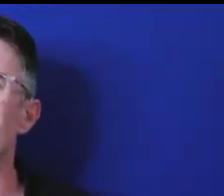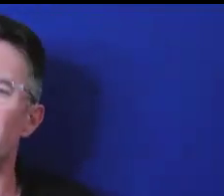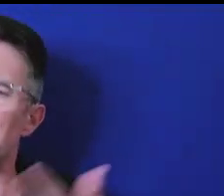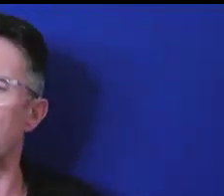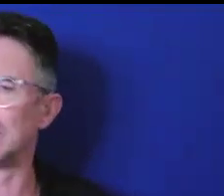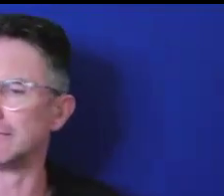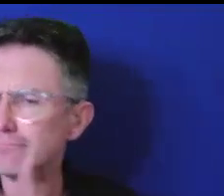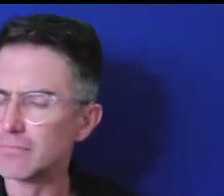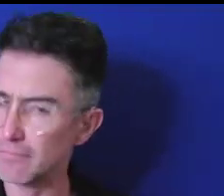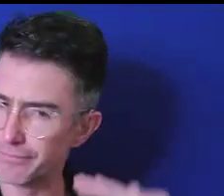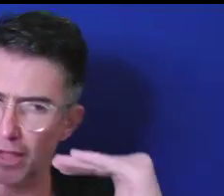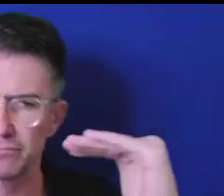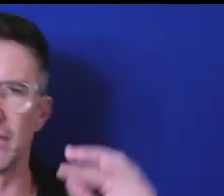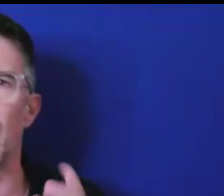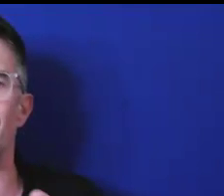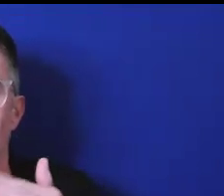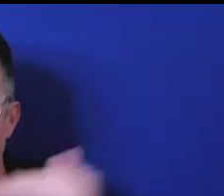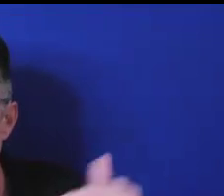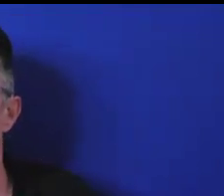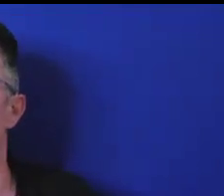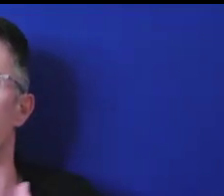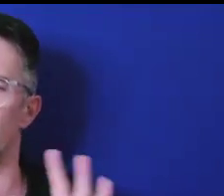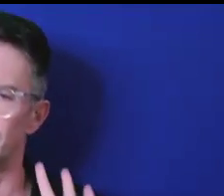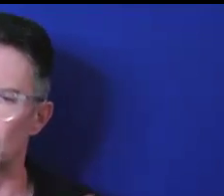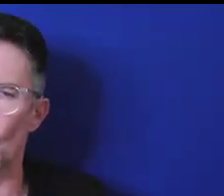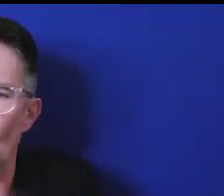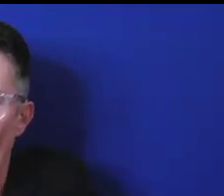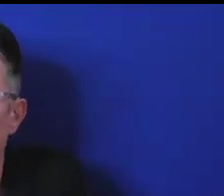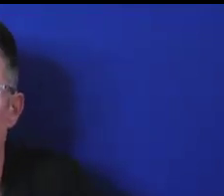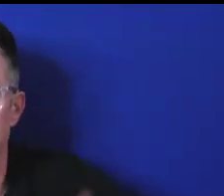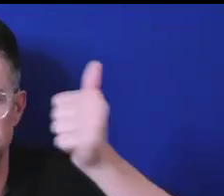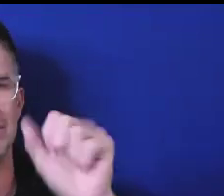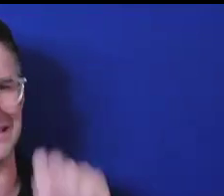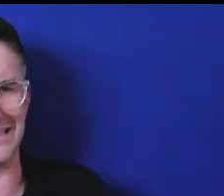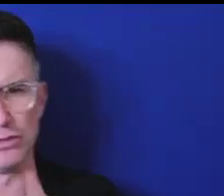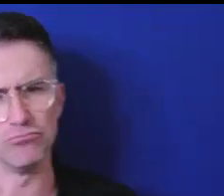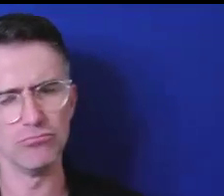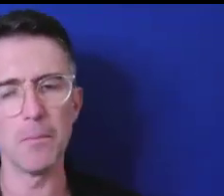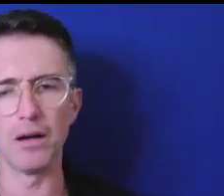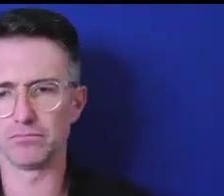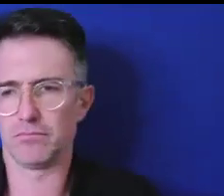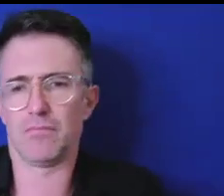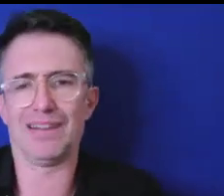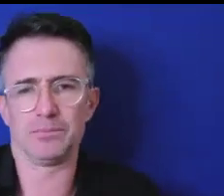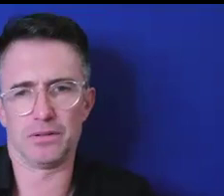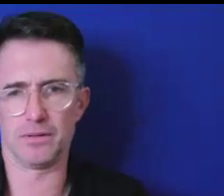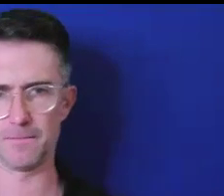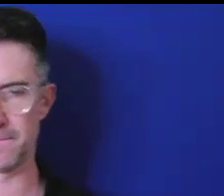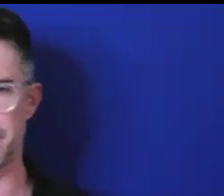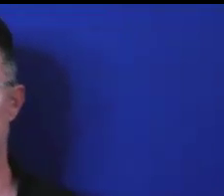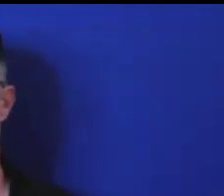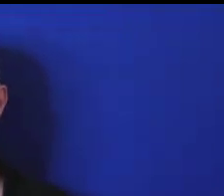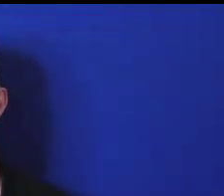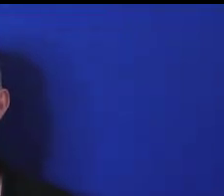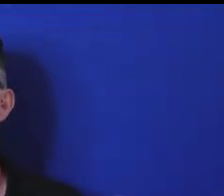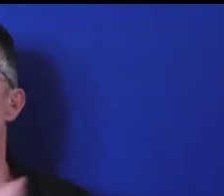needs. In the other end, we need systems that are very accessible, because if they are not accessible, then